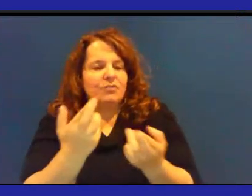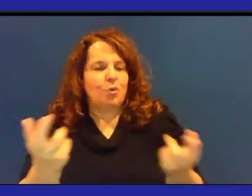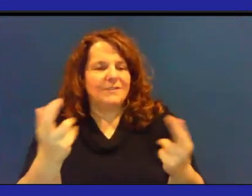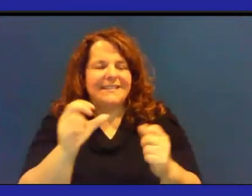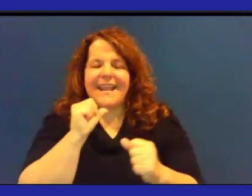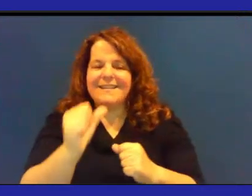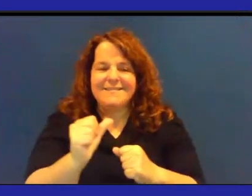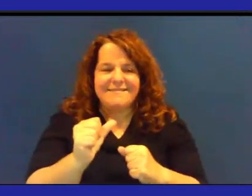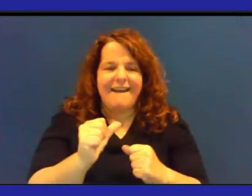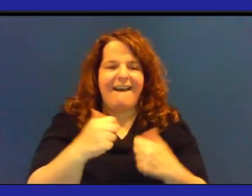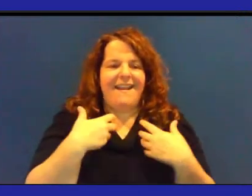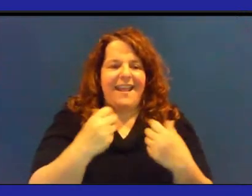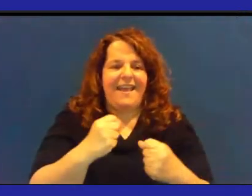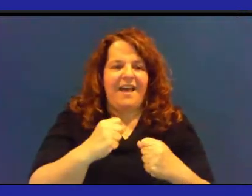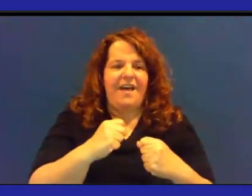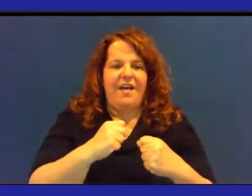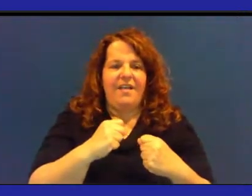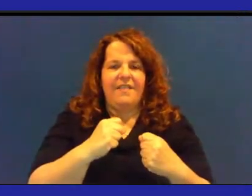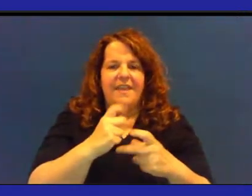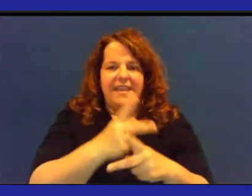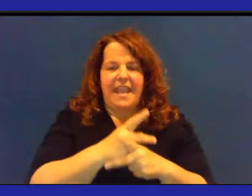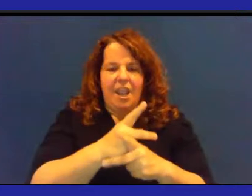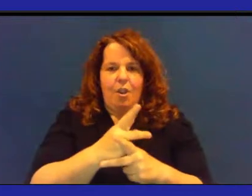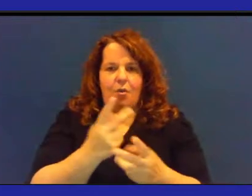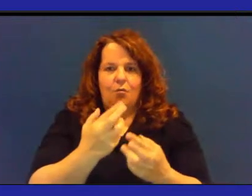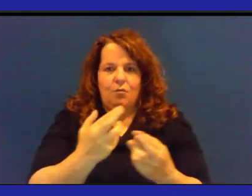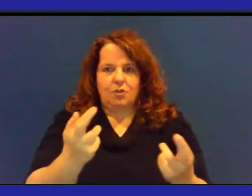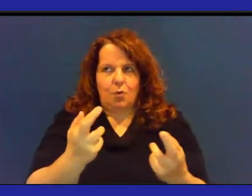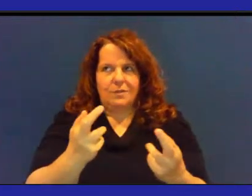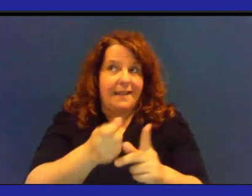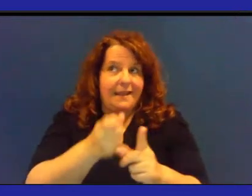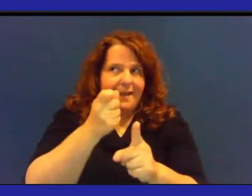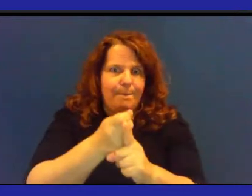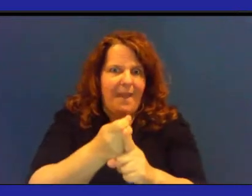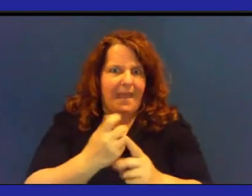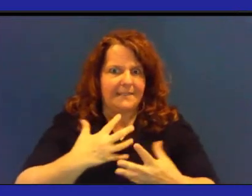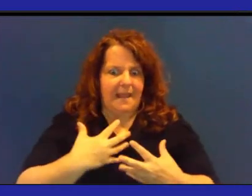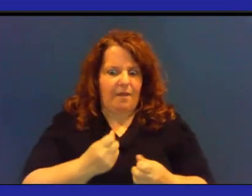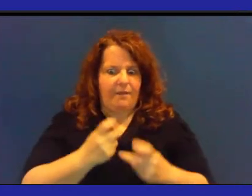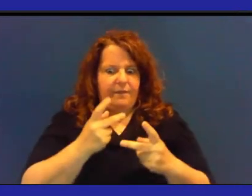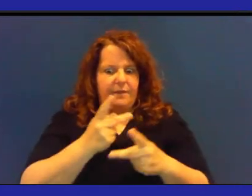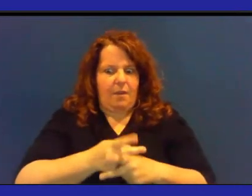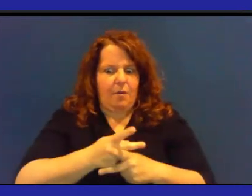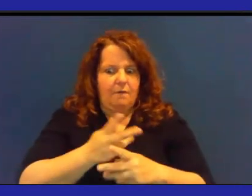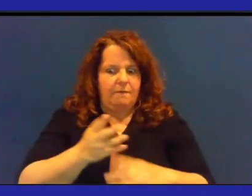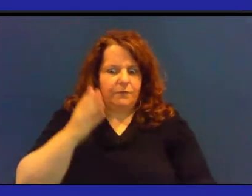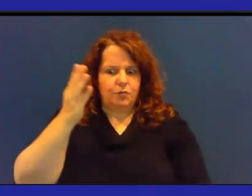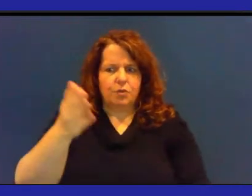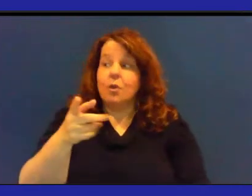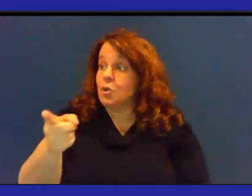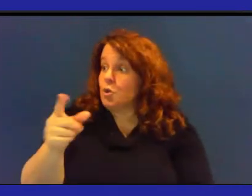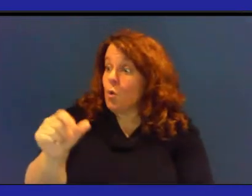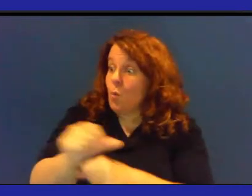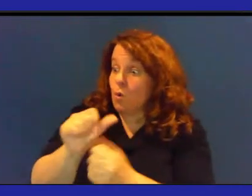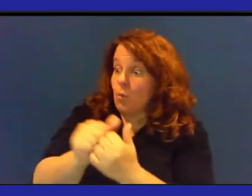resources that impact healthcare in the future, right? And since you are working with the